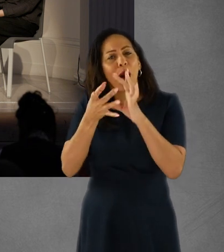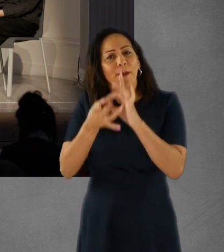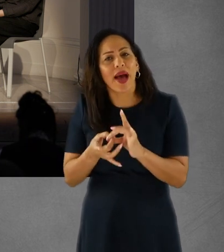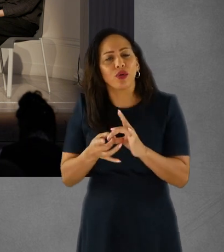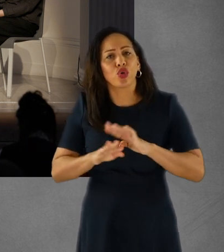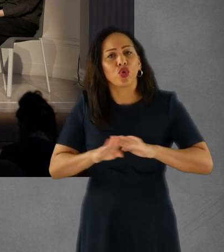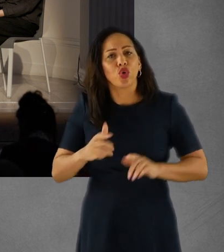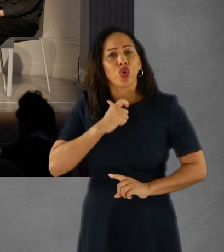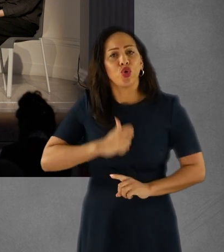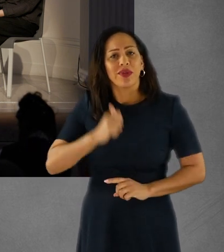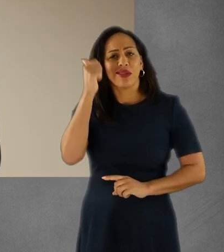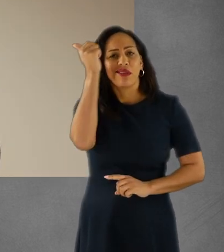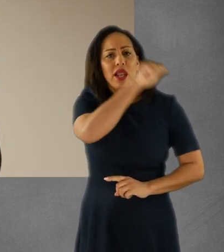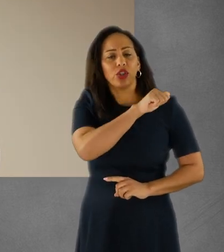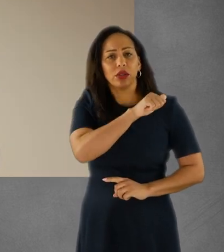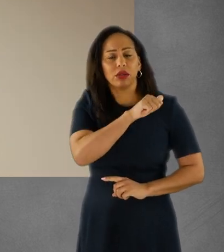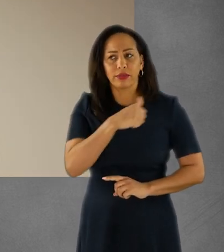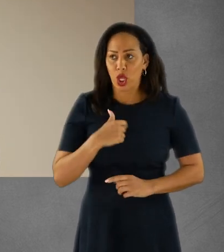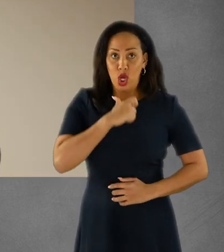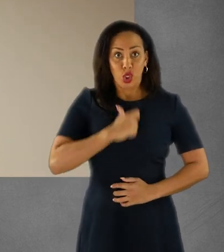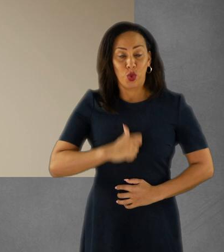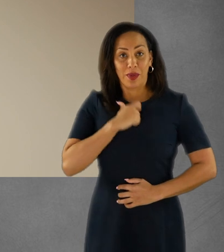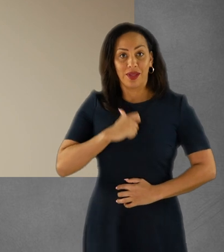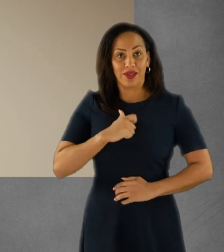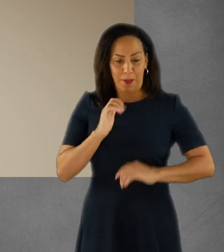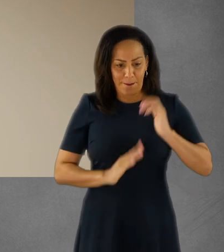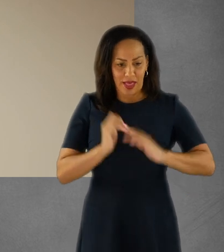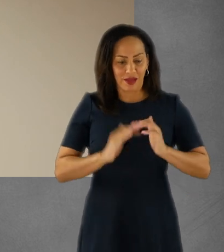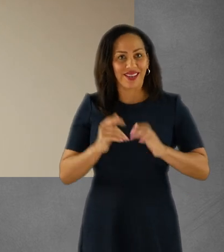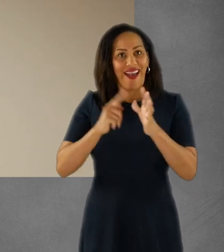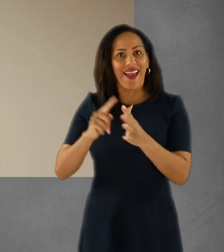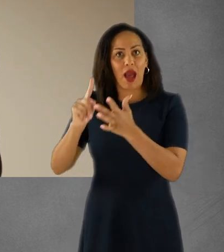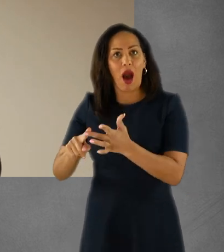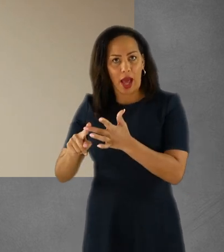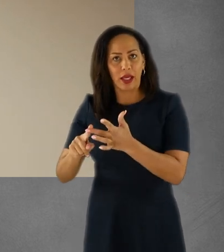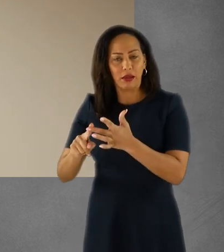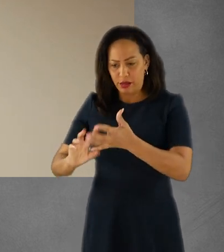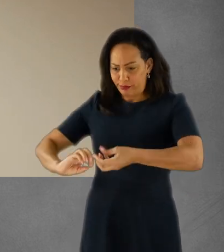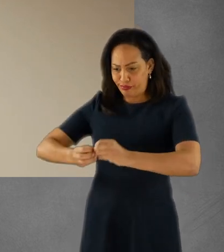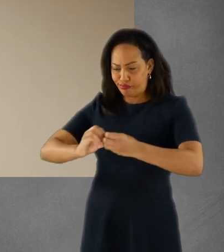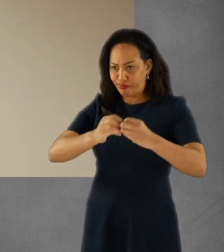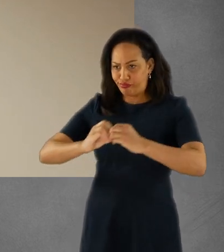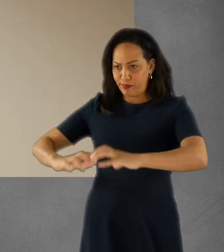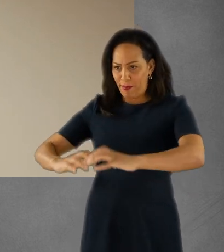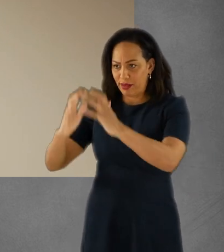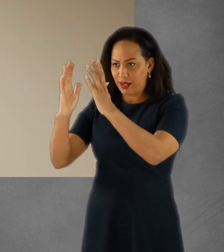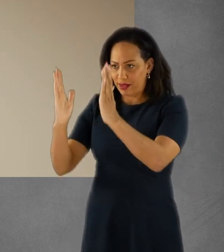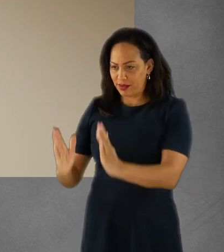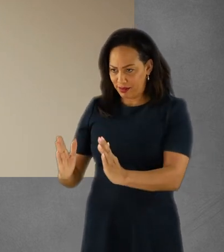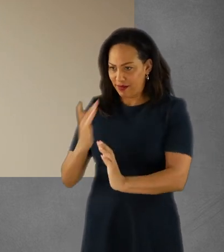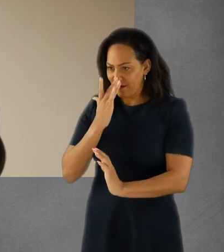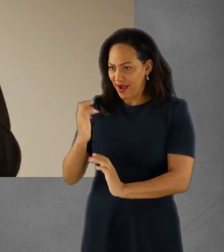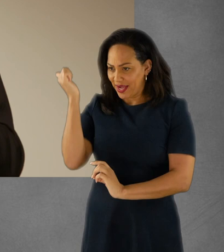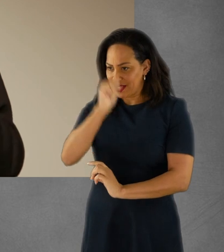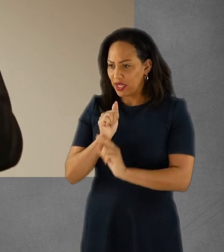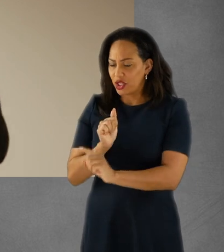from the perspective of us as humans having built non-human intelligence. Like, we first had to build it, i.e. this artificial